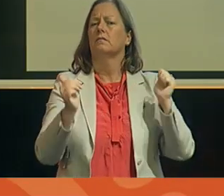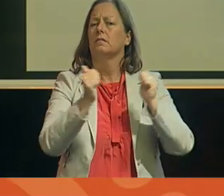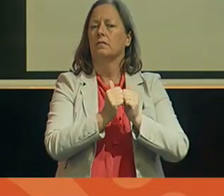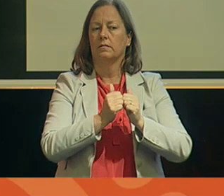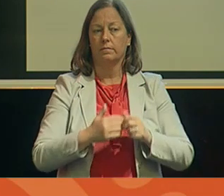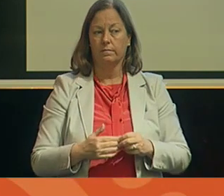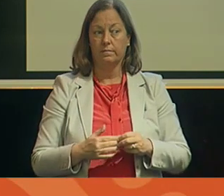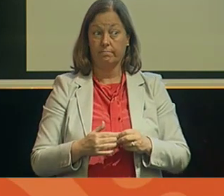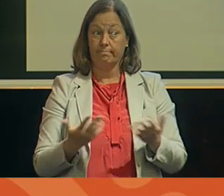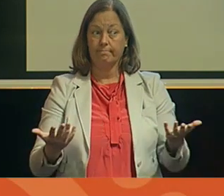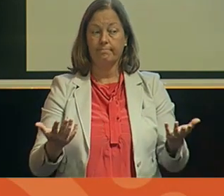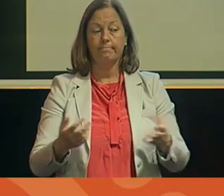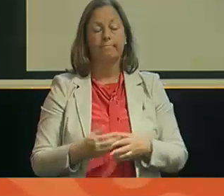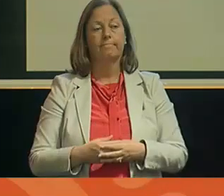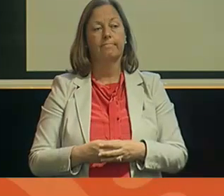Okay?